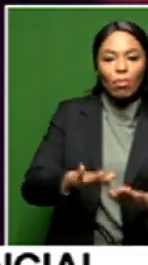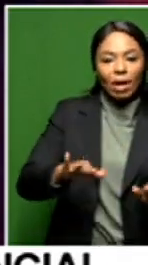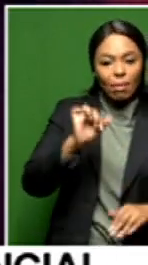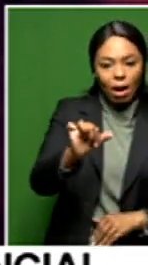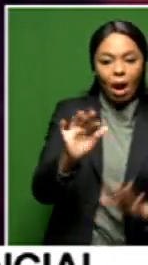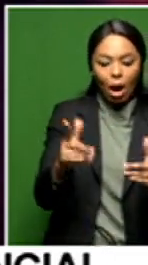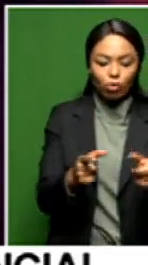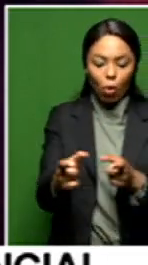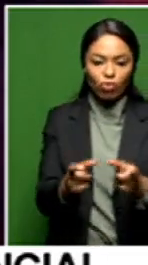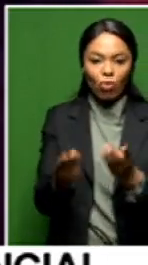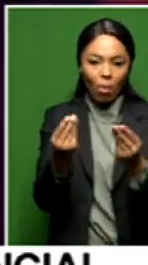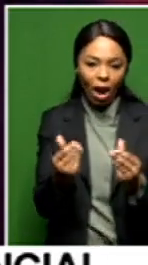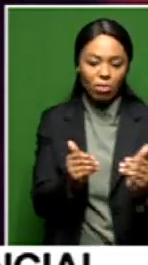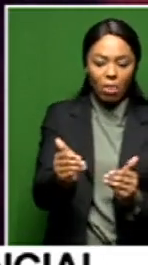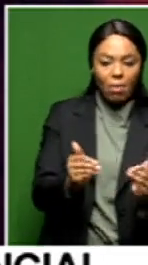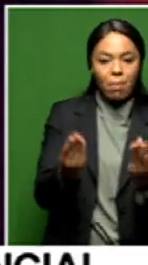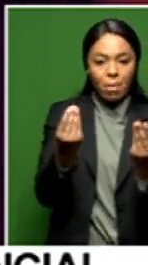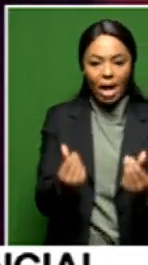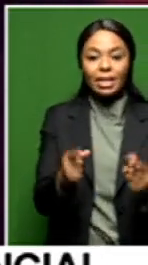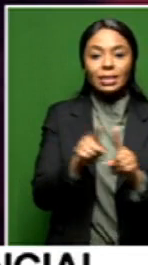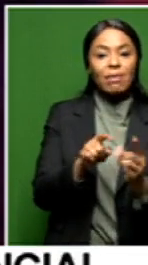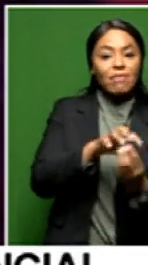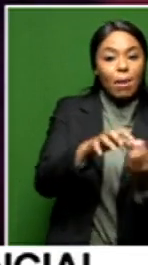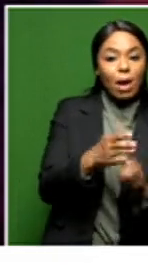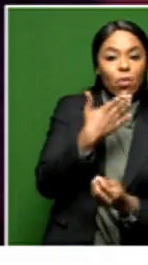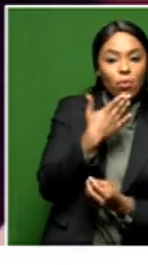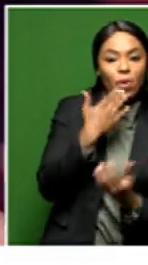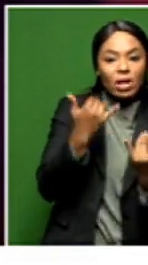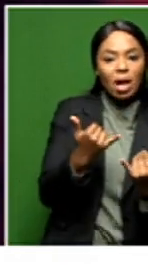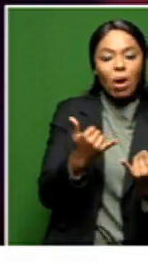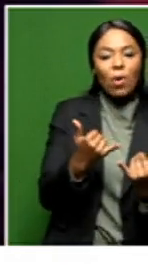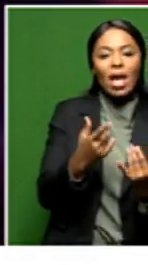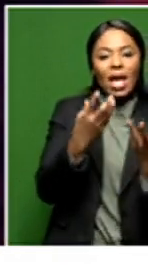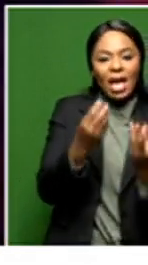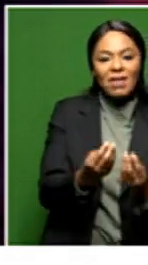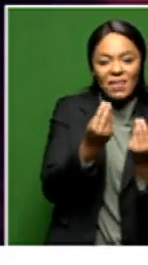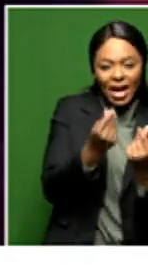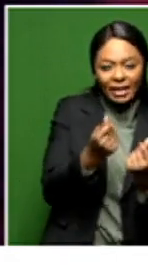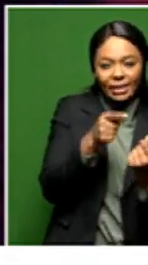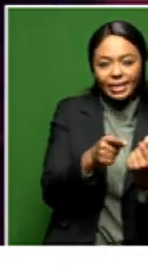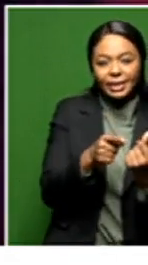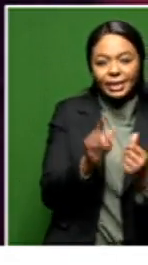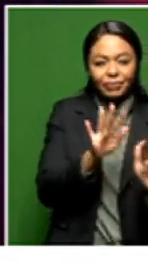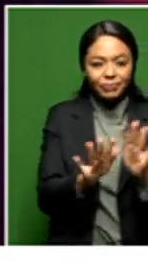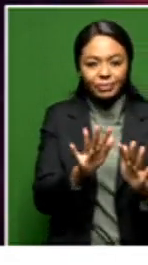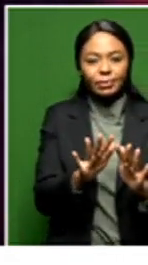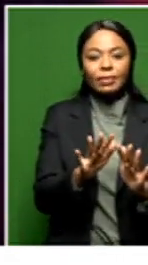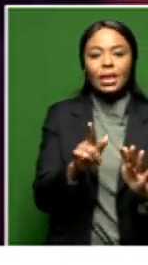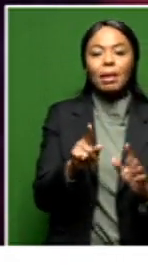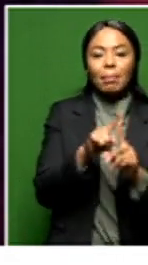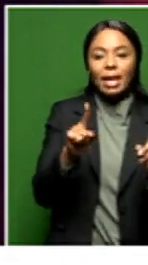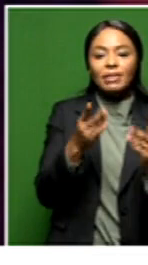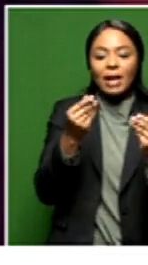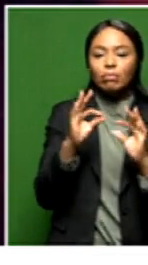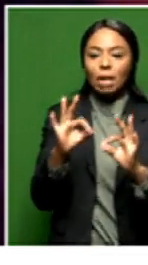saw in terms of being practical is that those families that actually put financial goals on their fridges got their children to get